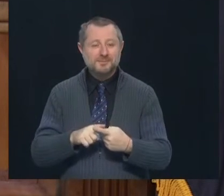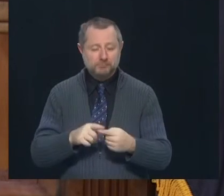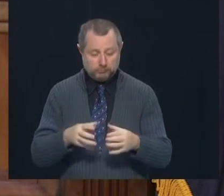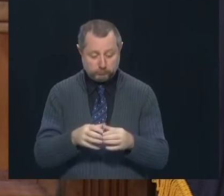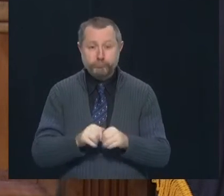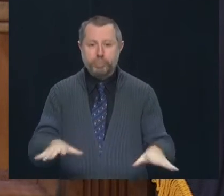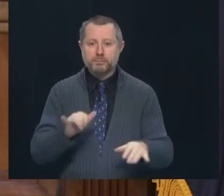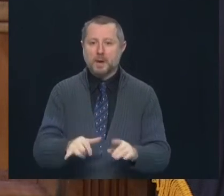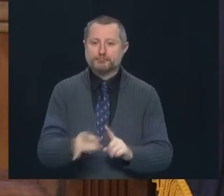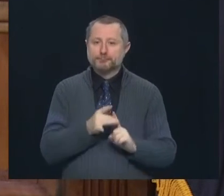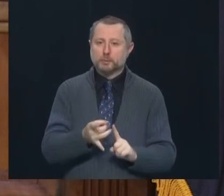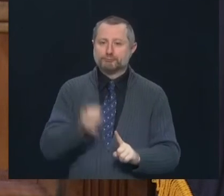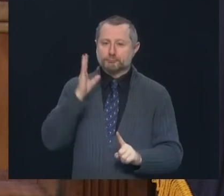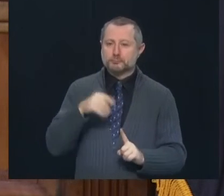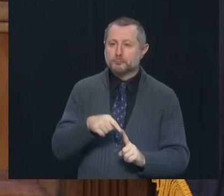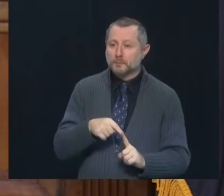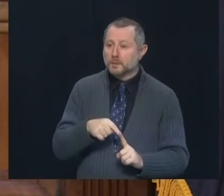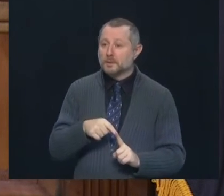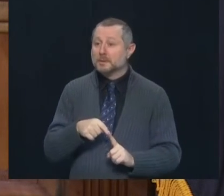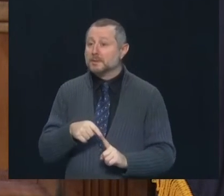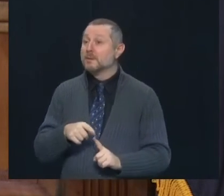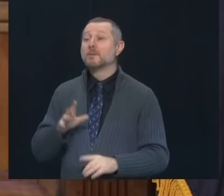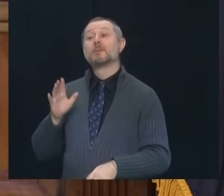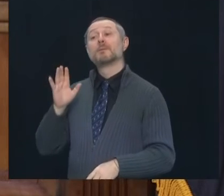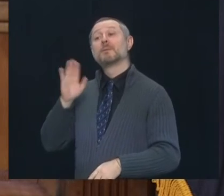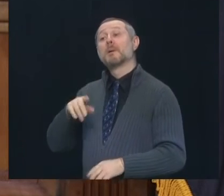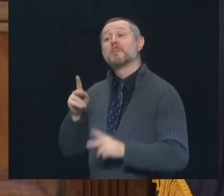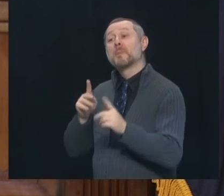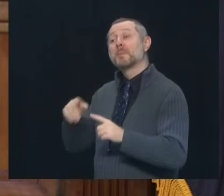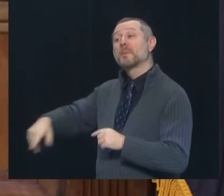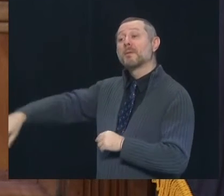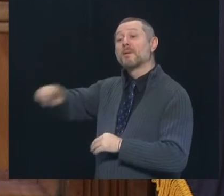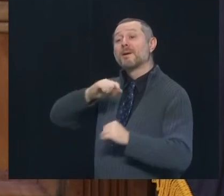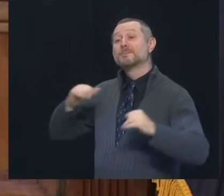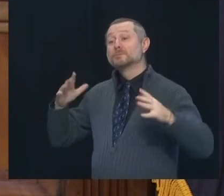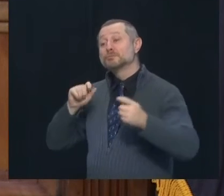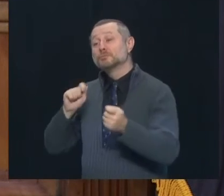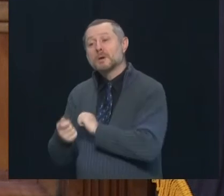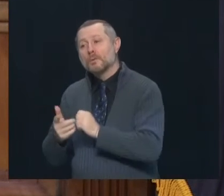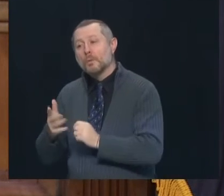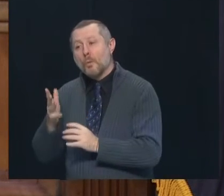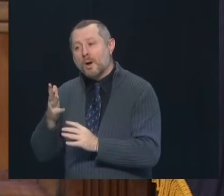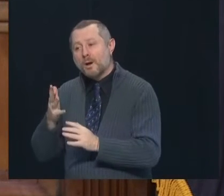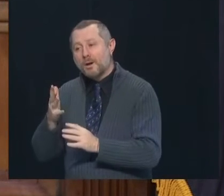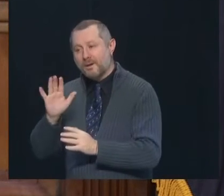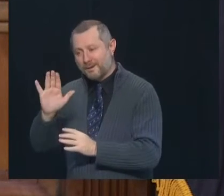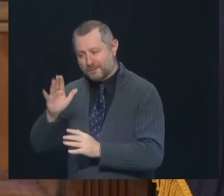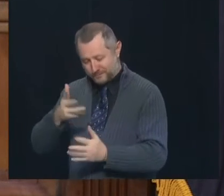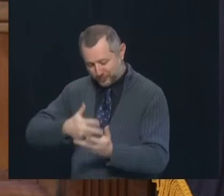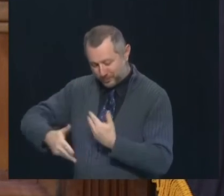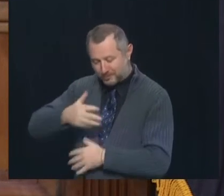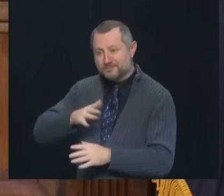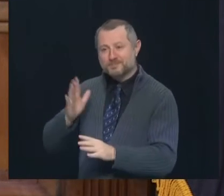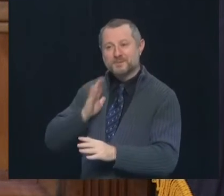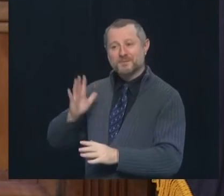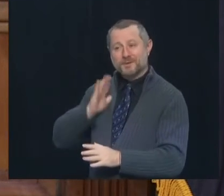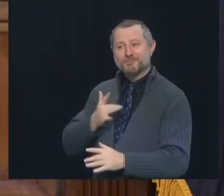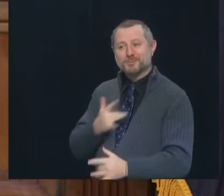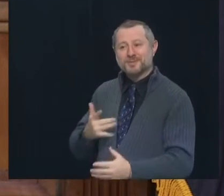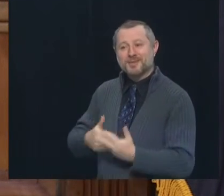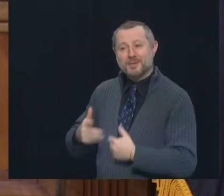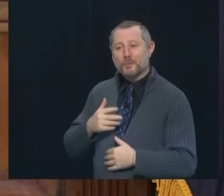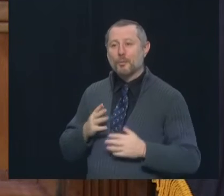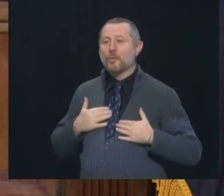understandable. People change the socialization pattern. Where did you socialize? We're social beings. We like to be with each